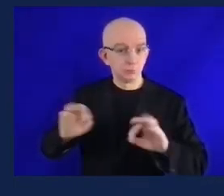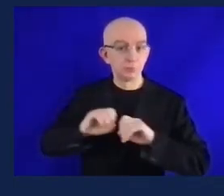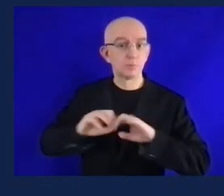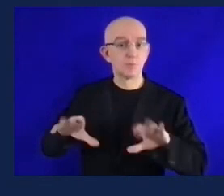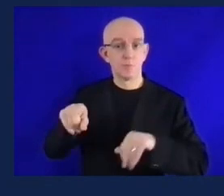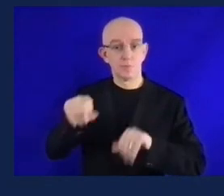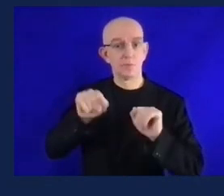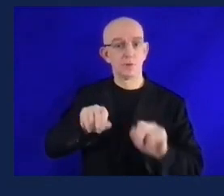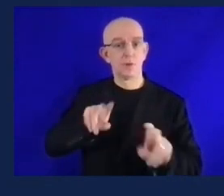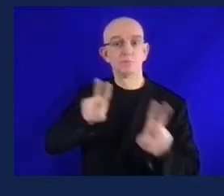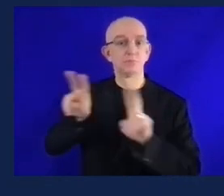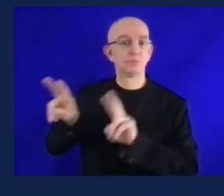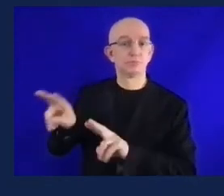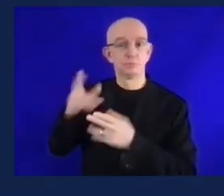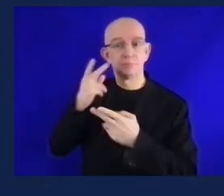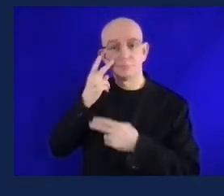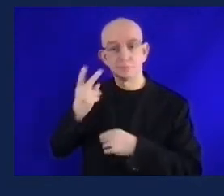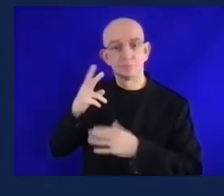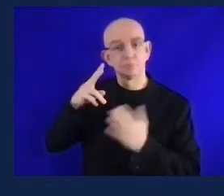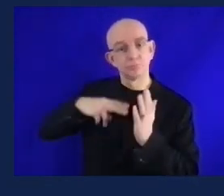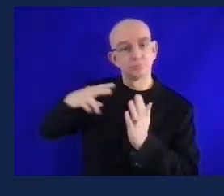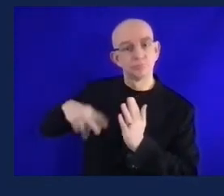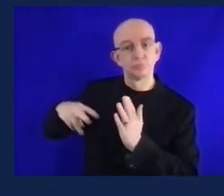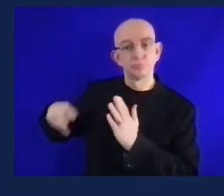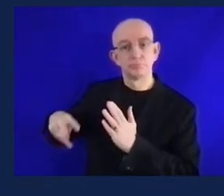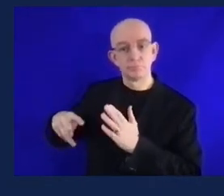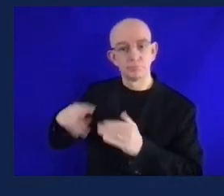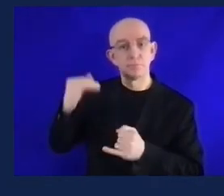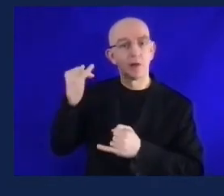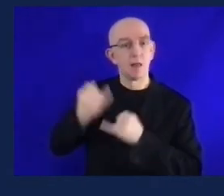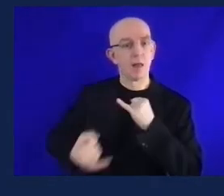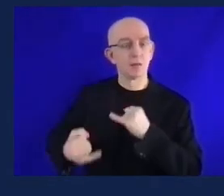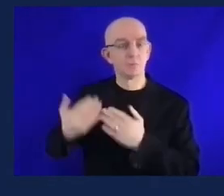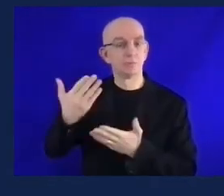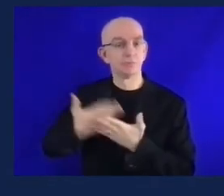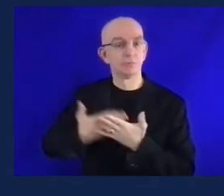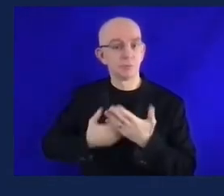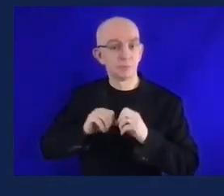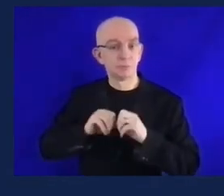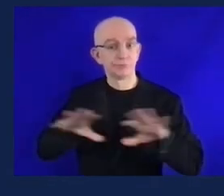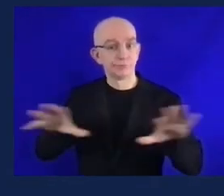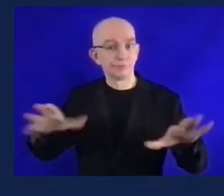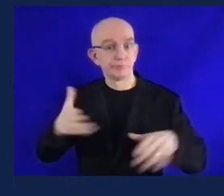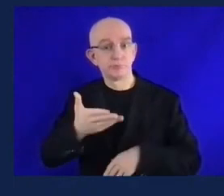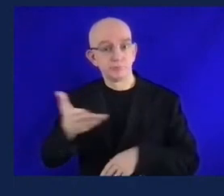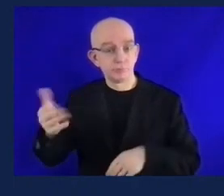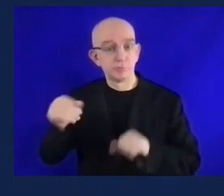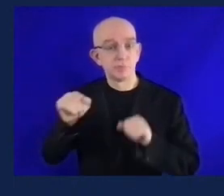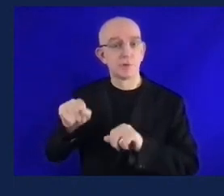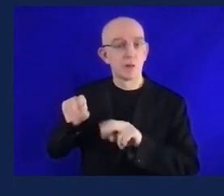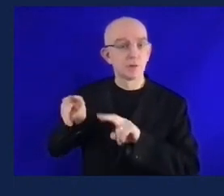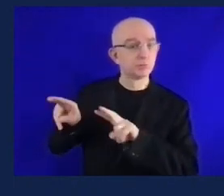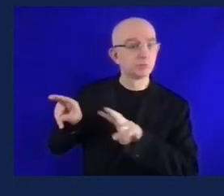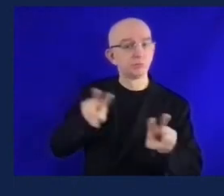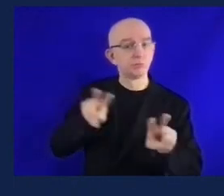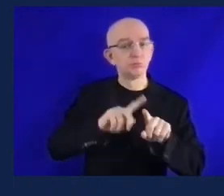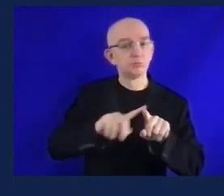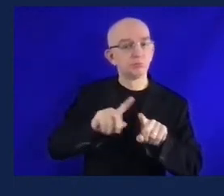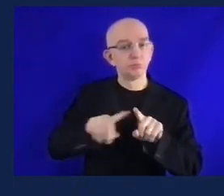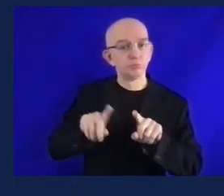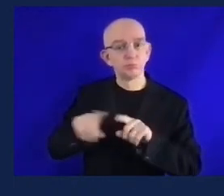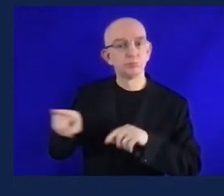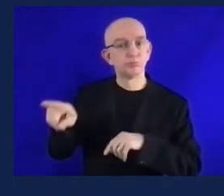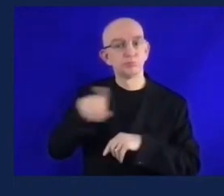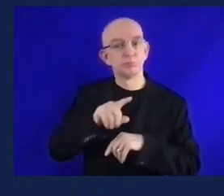has been provided back to FIFA and will then be published, the role now sits with FIFA